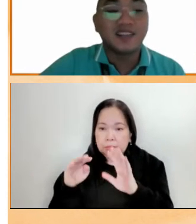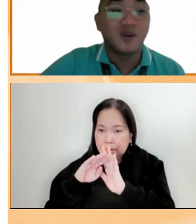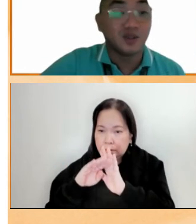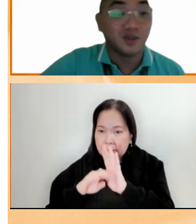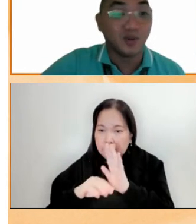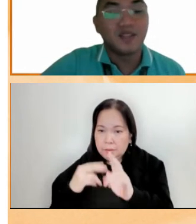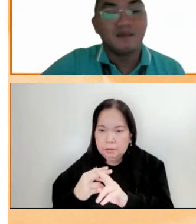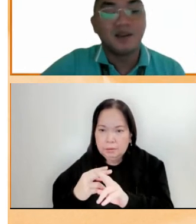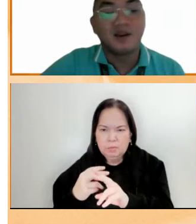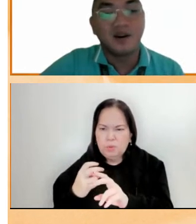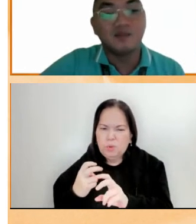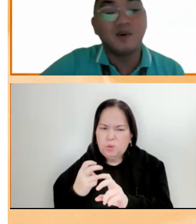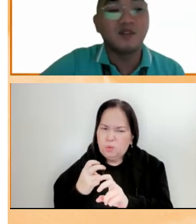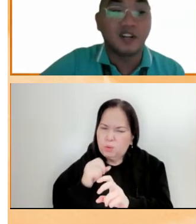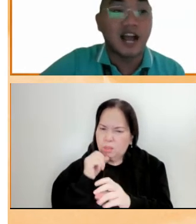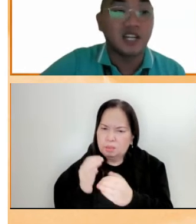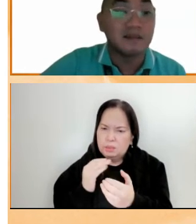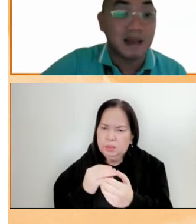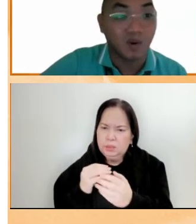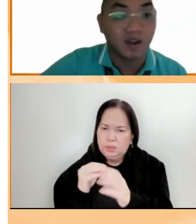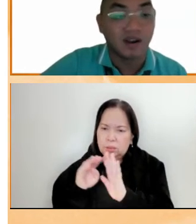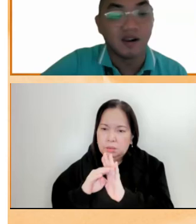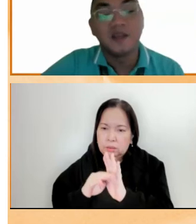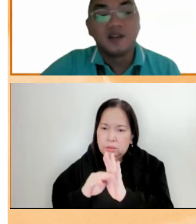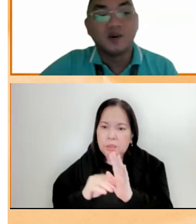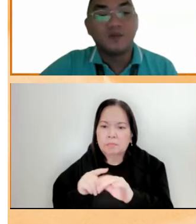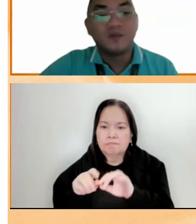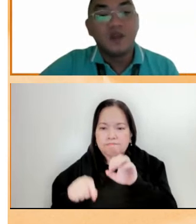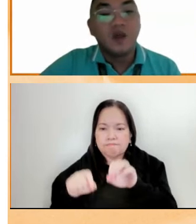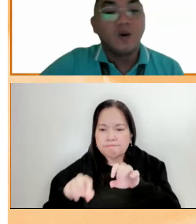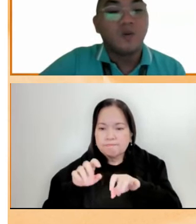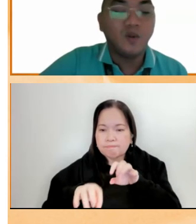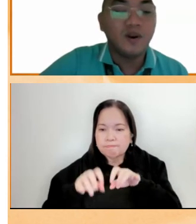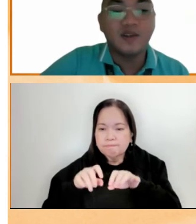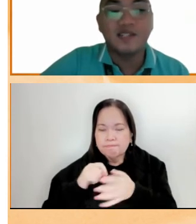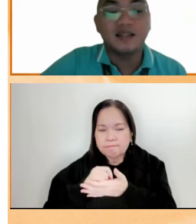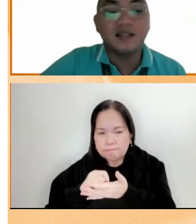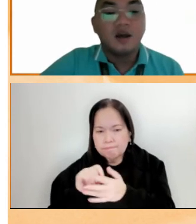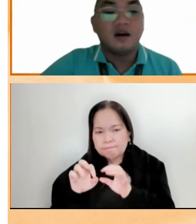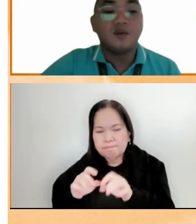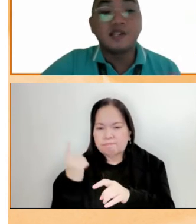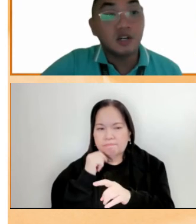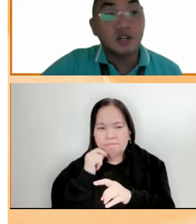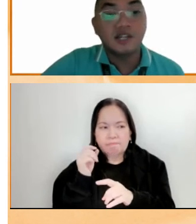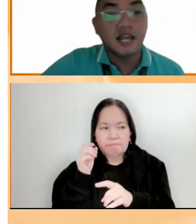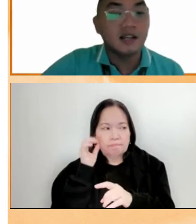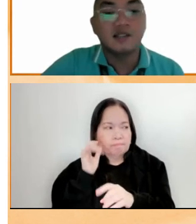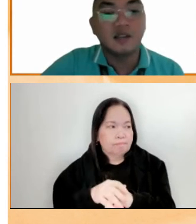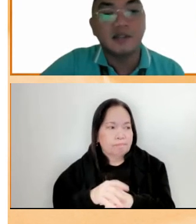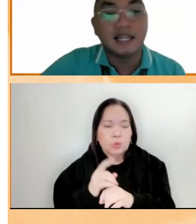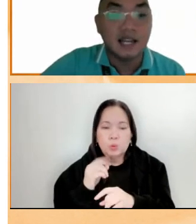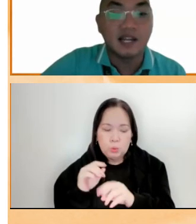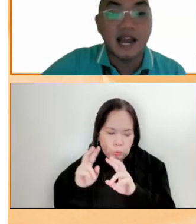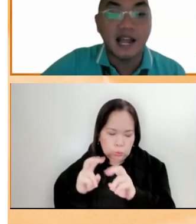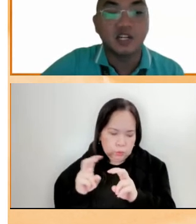it's quite difficult to do because most of it are actually in manual. So what we want to do is that researchers, health